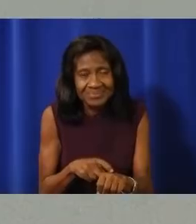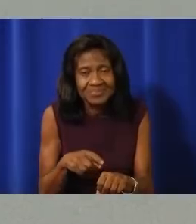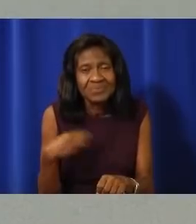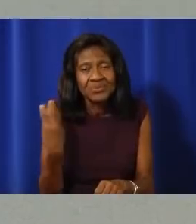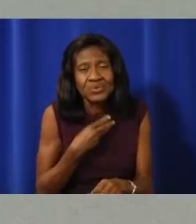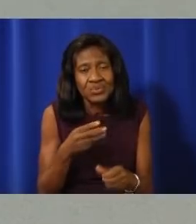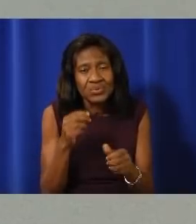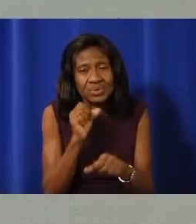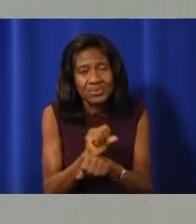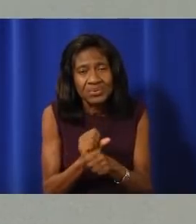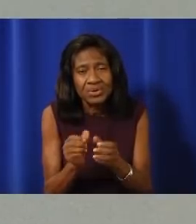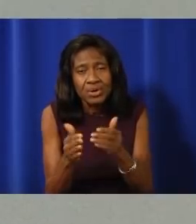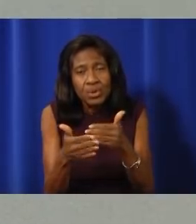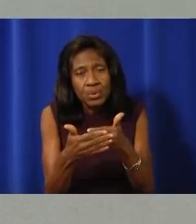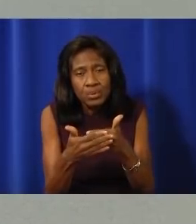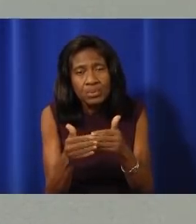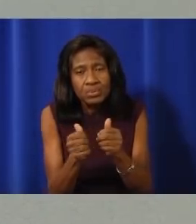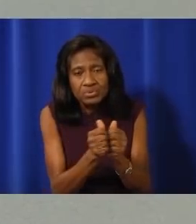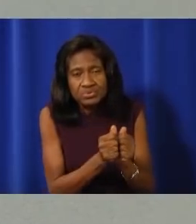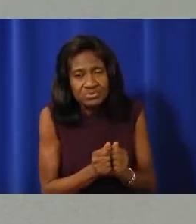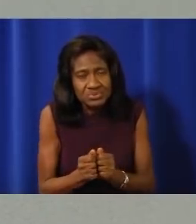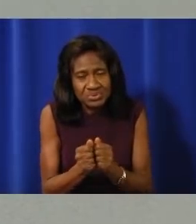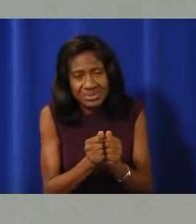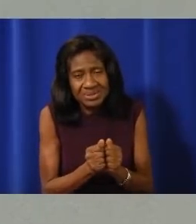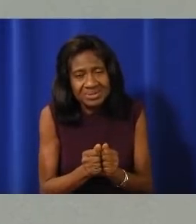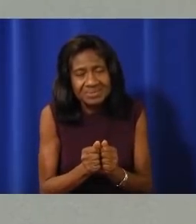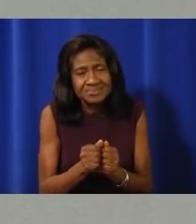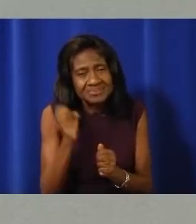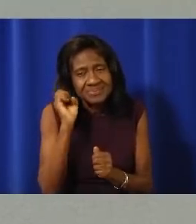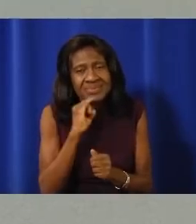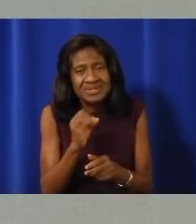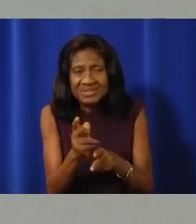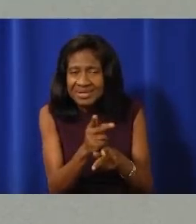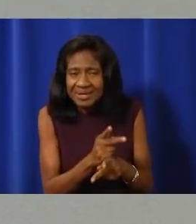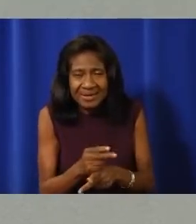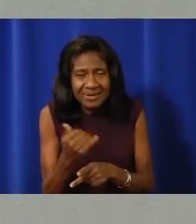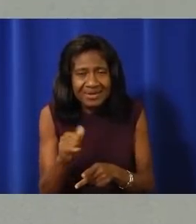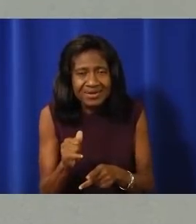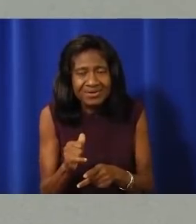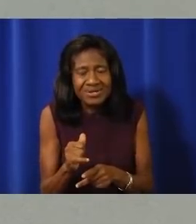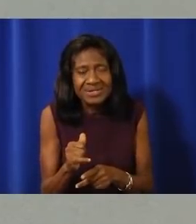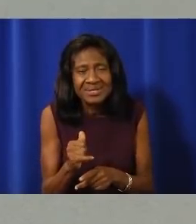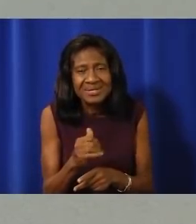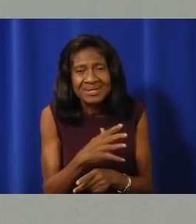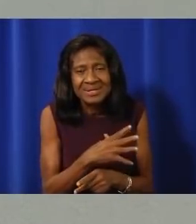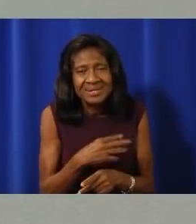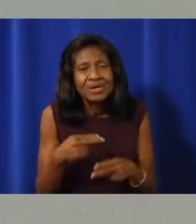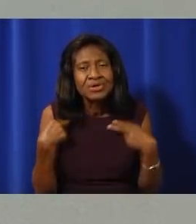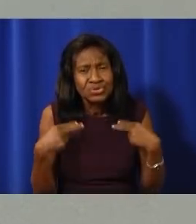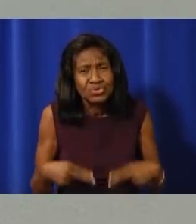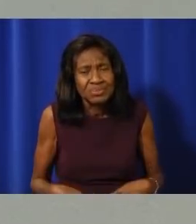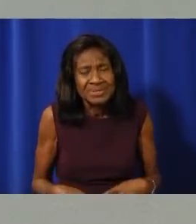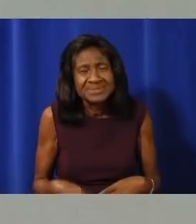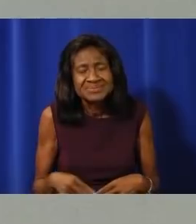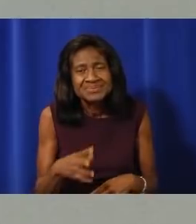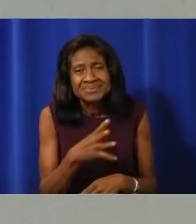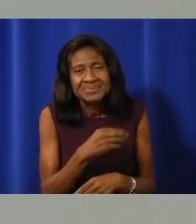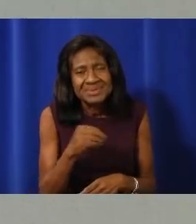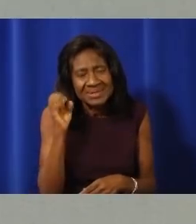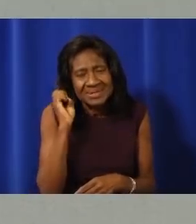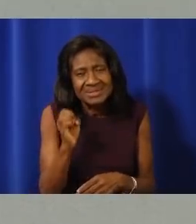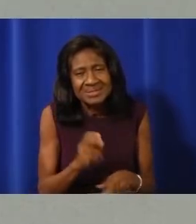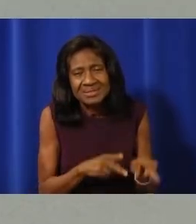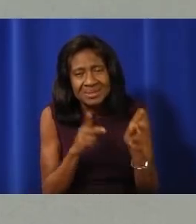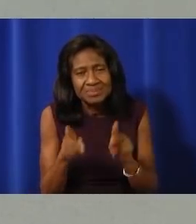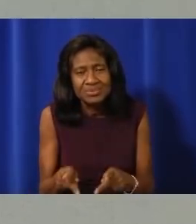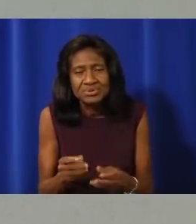know just what an incredibly caring, considerate human being you are, and you are putting in a huge effort, as all of your colleagues